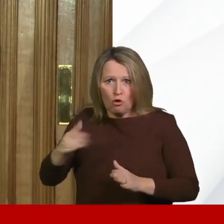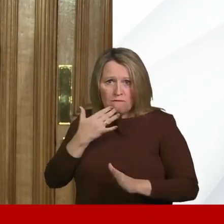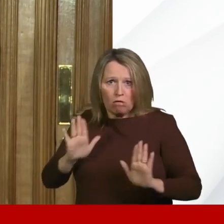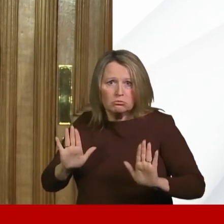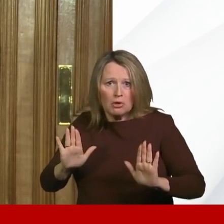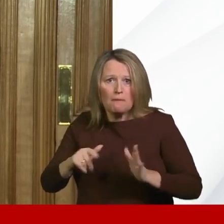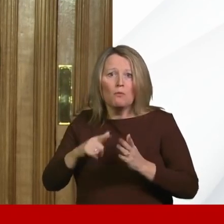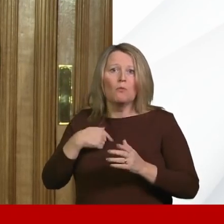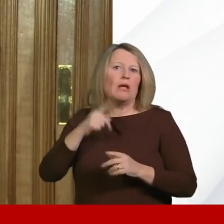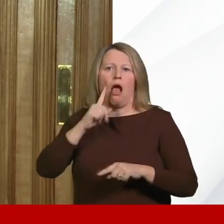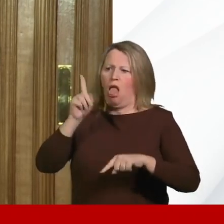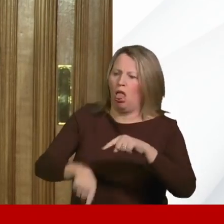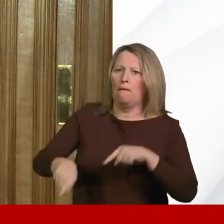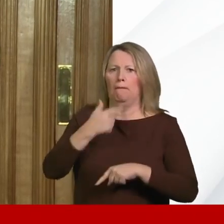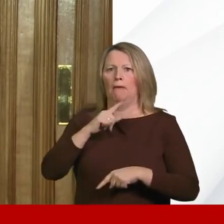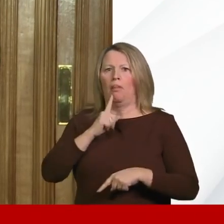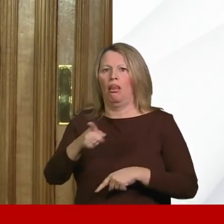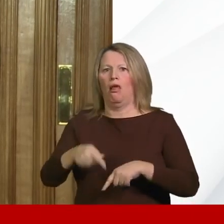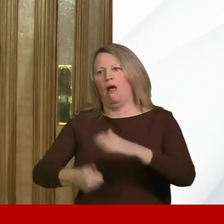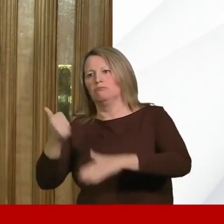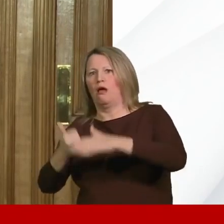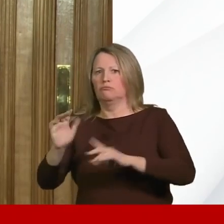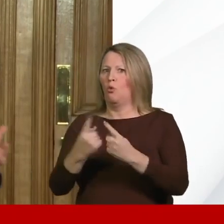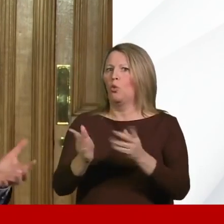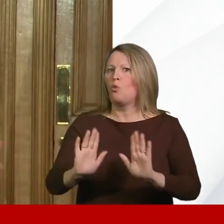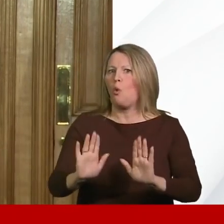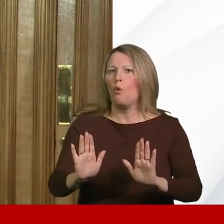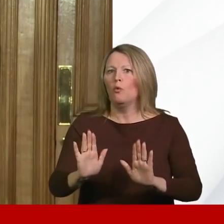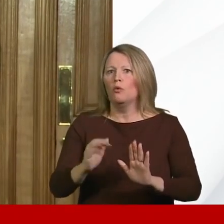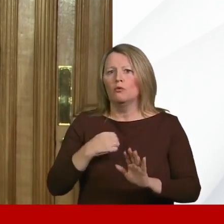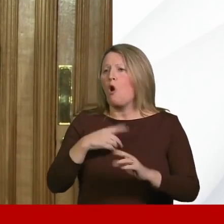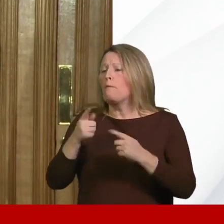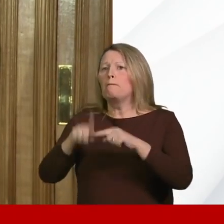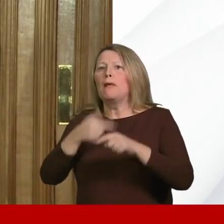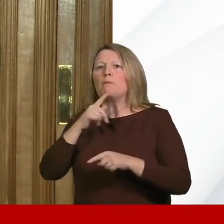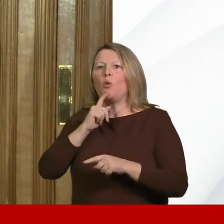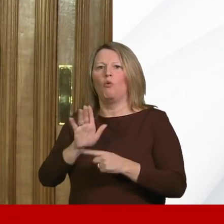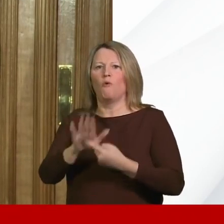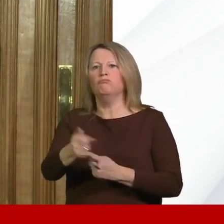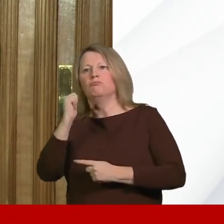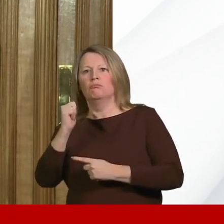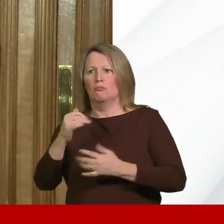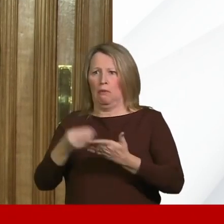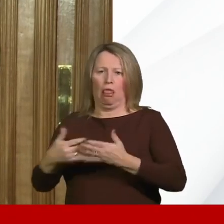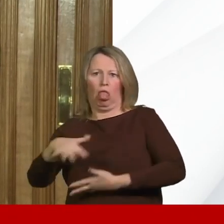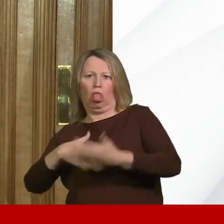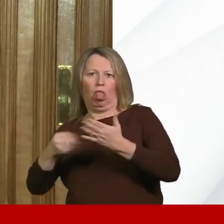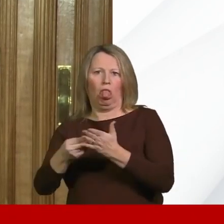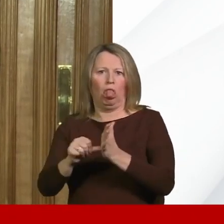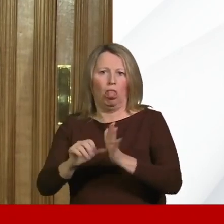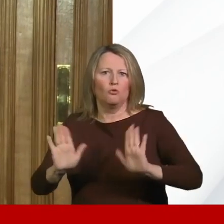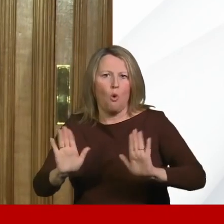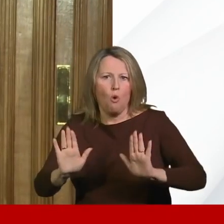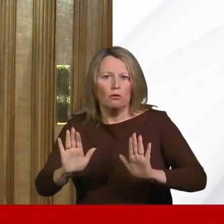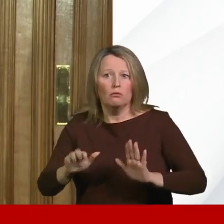government's advice, which are intended to protect the public. Everybody who experiences that kind of dislocation,